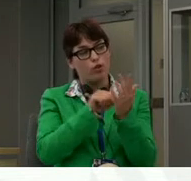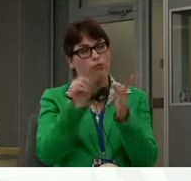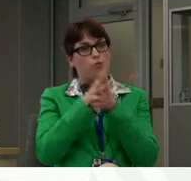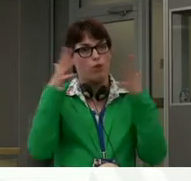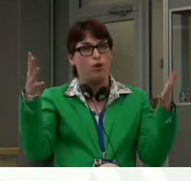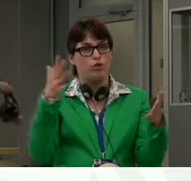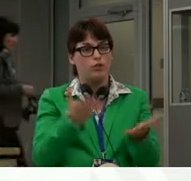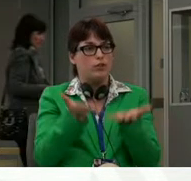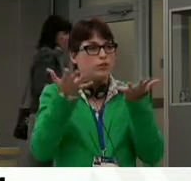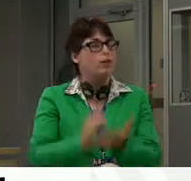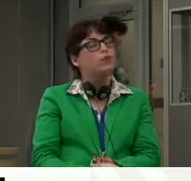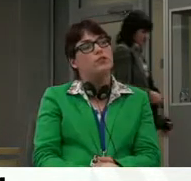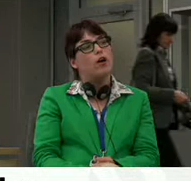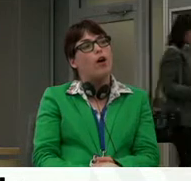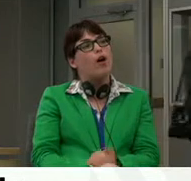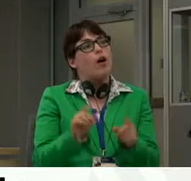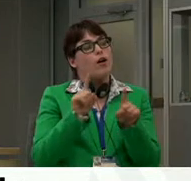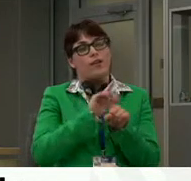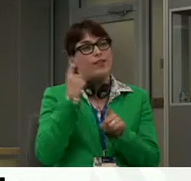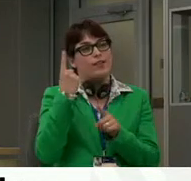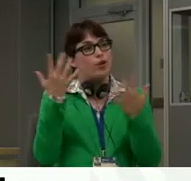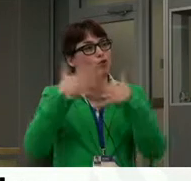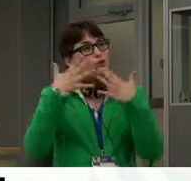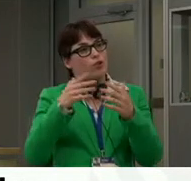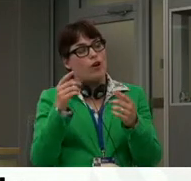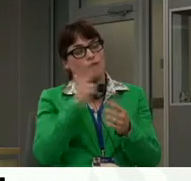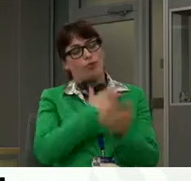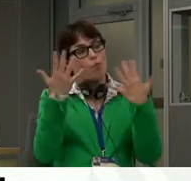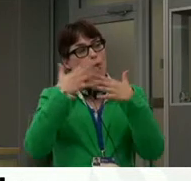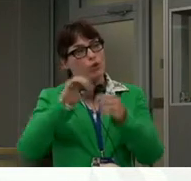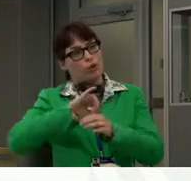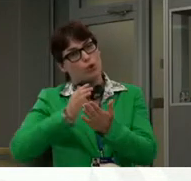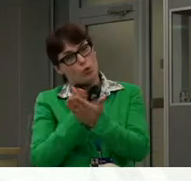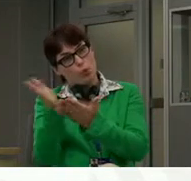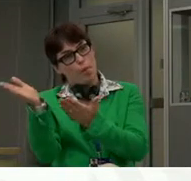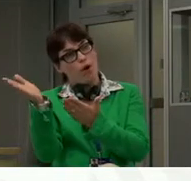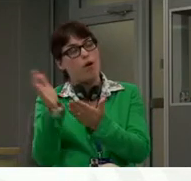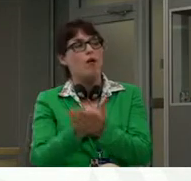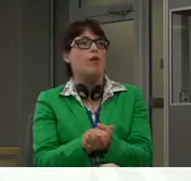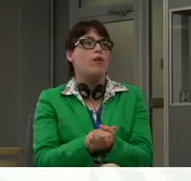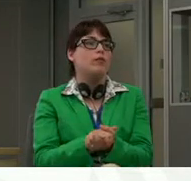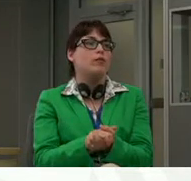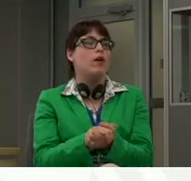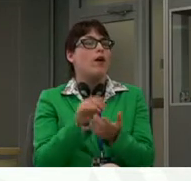the issue of disability has been widely spoken about, not only with regard to the social policies.